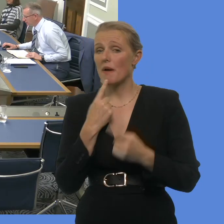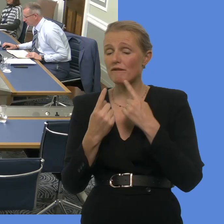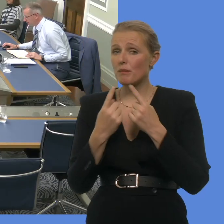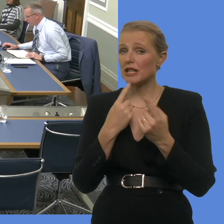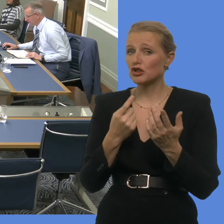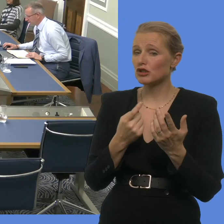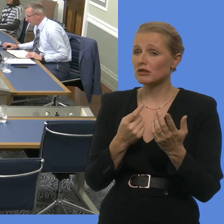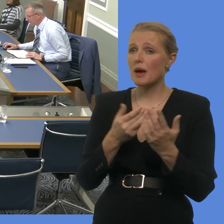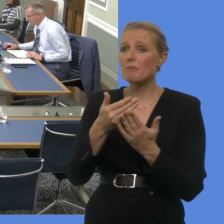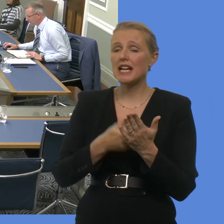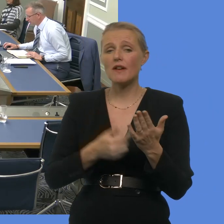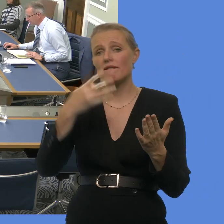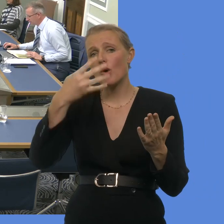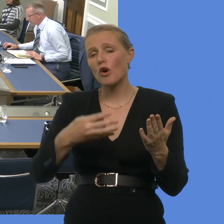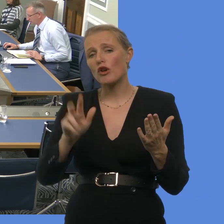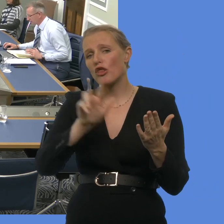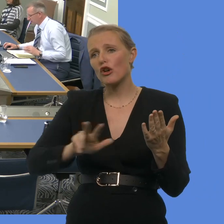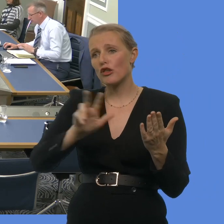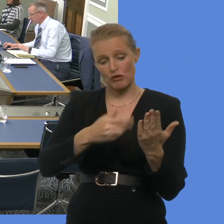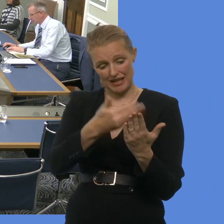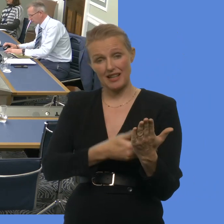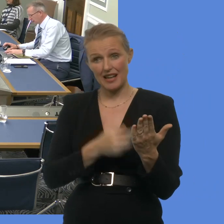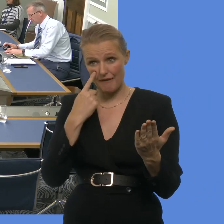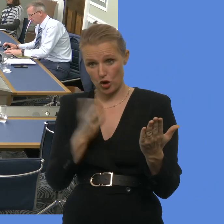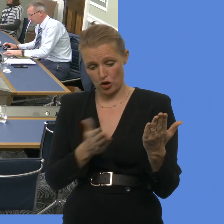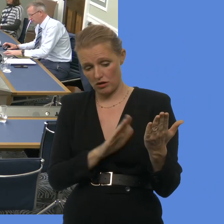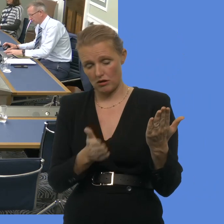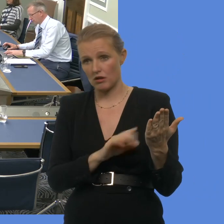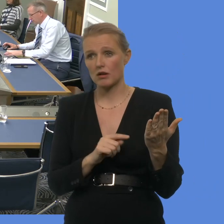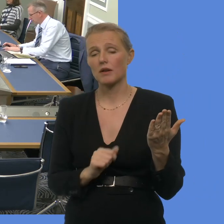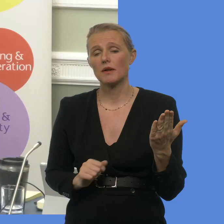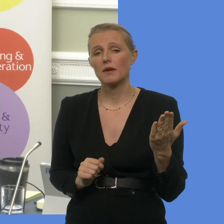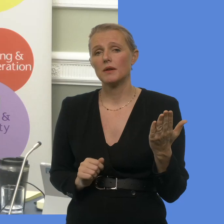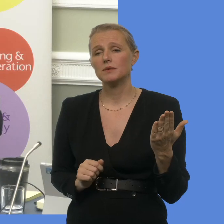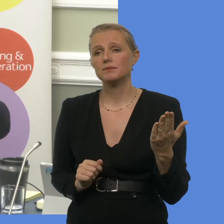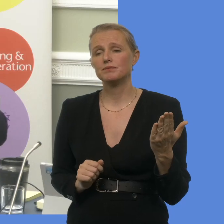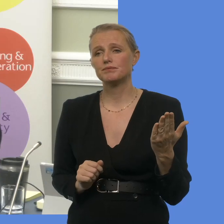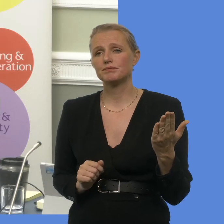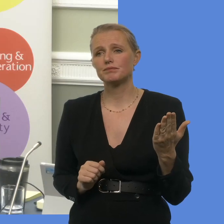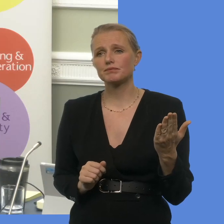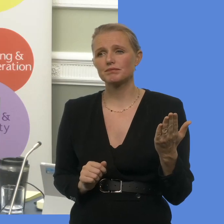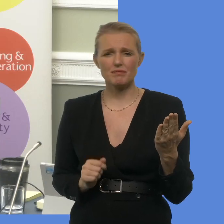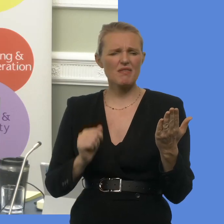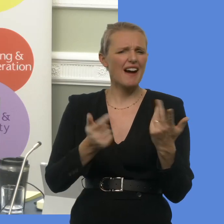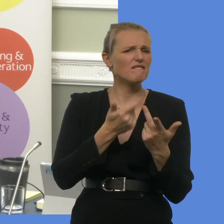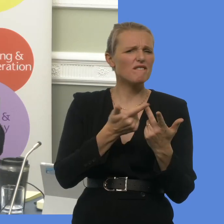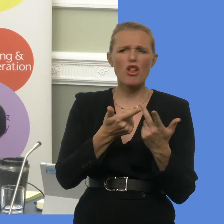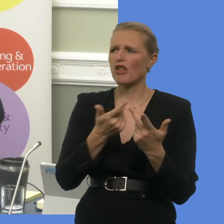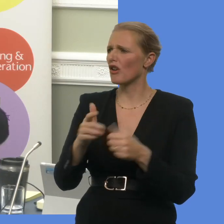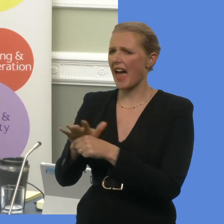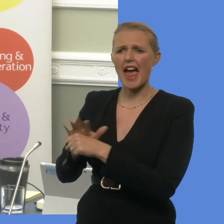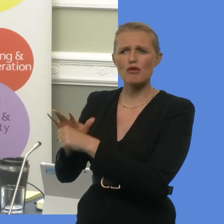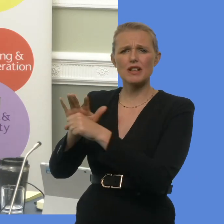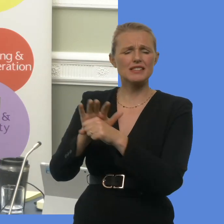page 433. Page 433 of your pack, just for Okay. to look back on. And of course, other areas